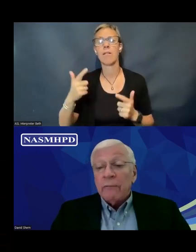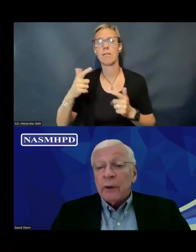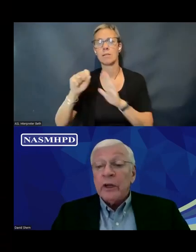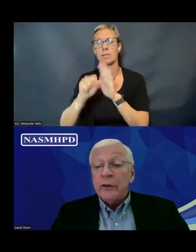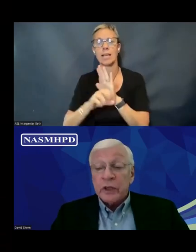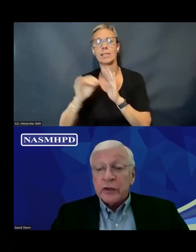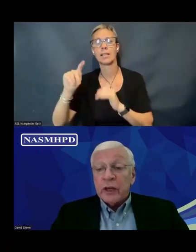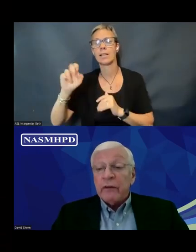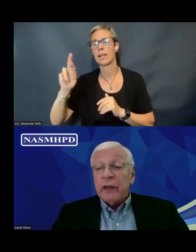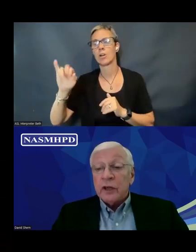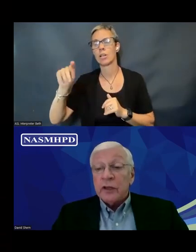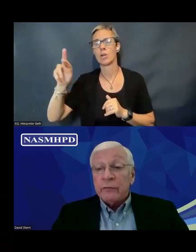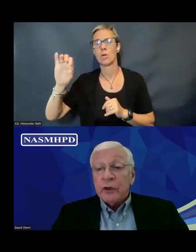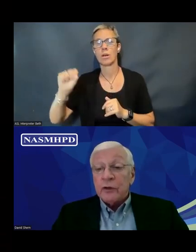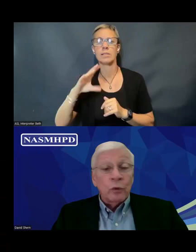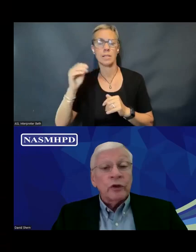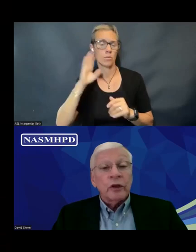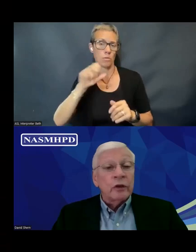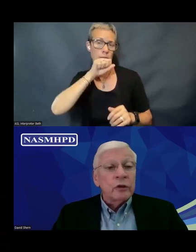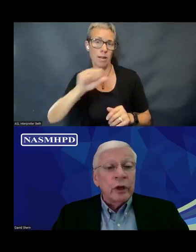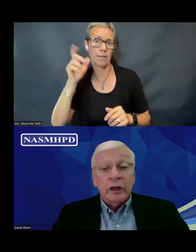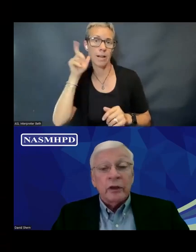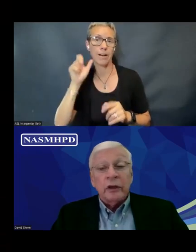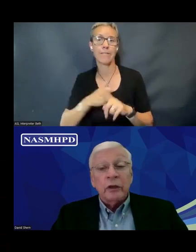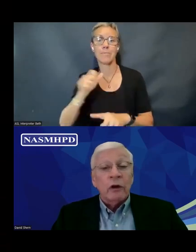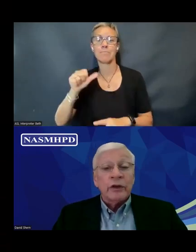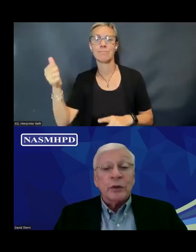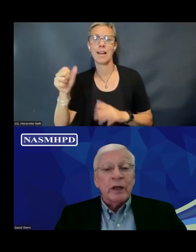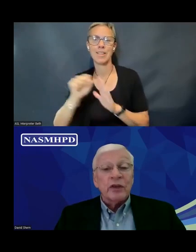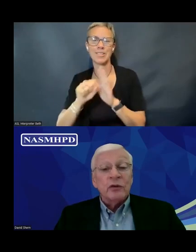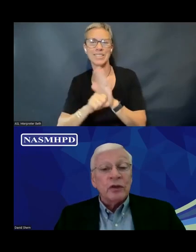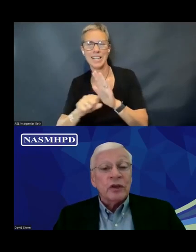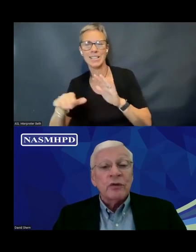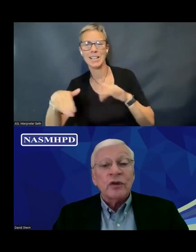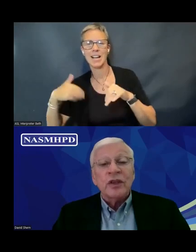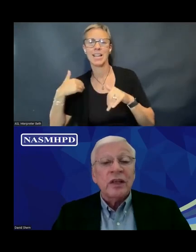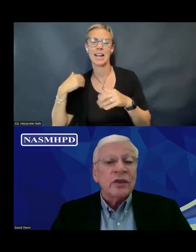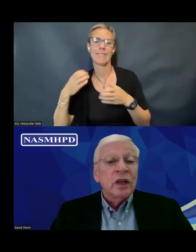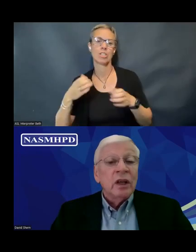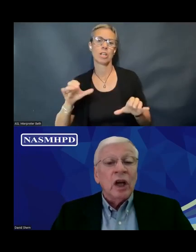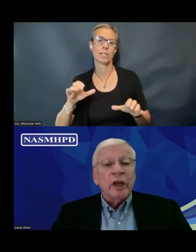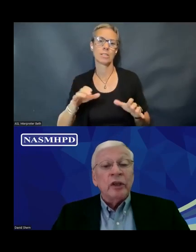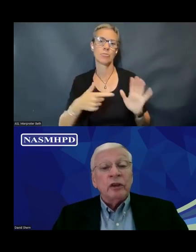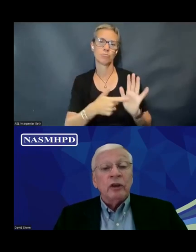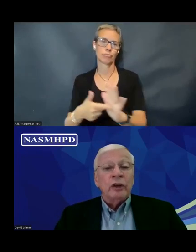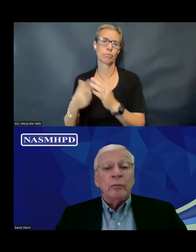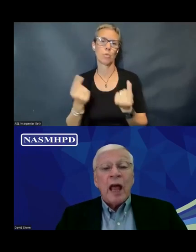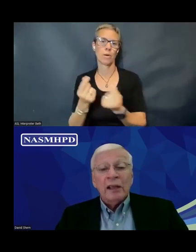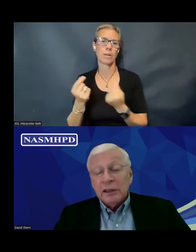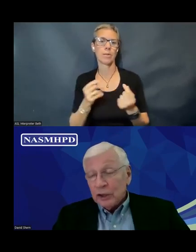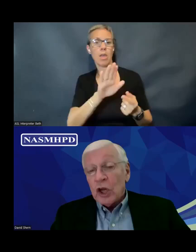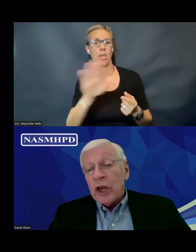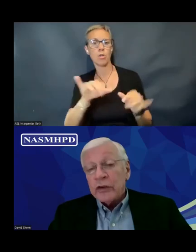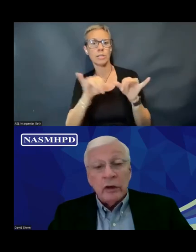hear from the other states that haven't had a chance to feature the work that they're doing in the crisis space. And you can see those are the states